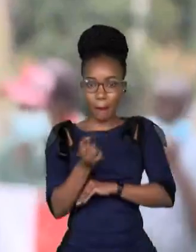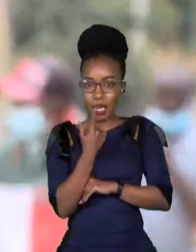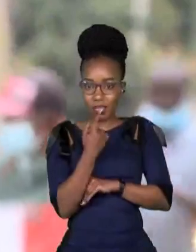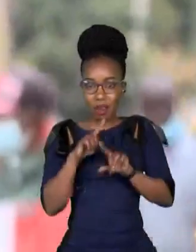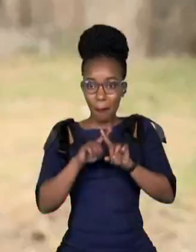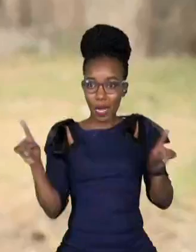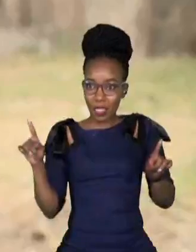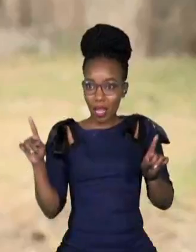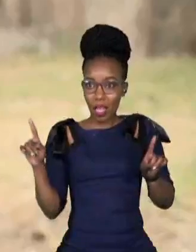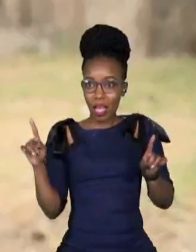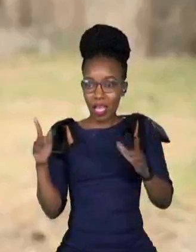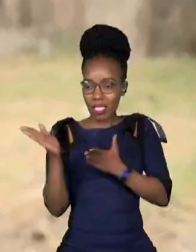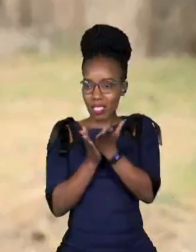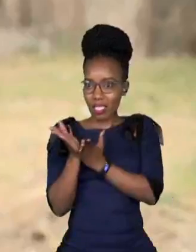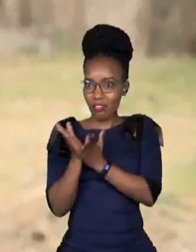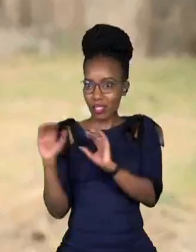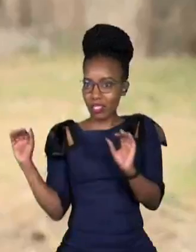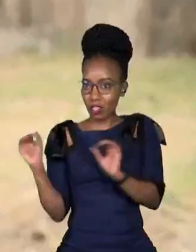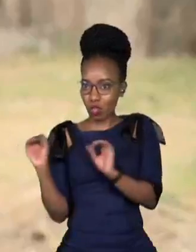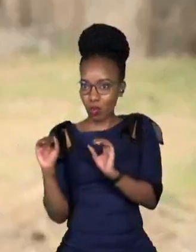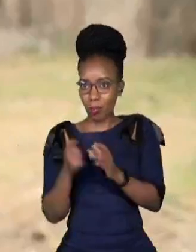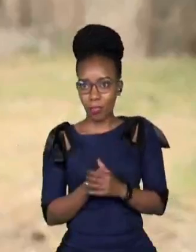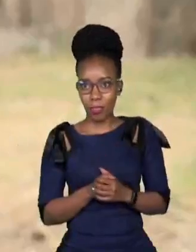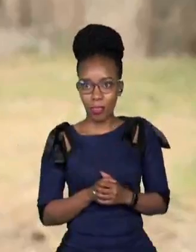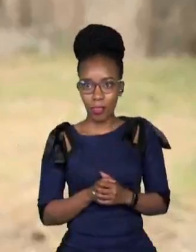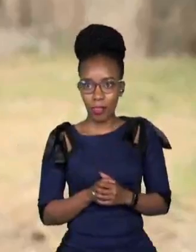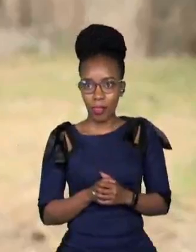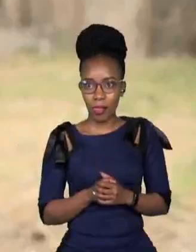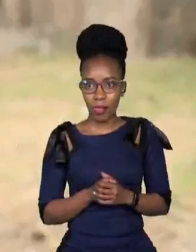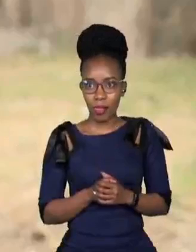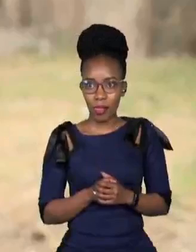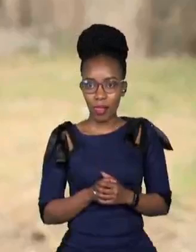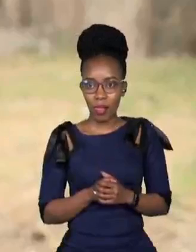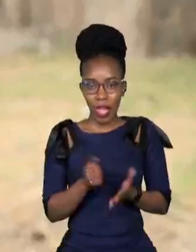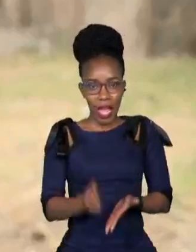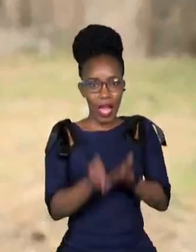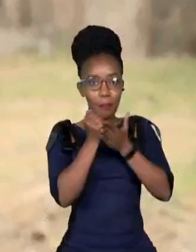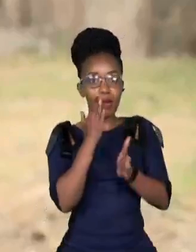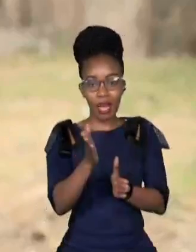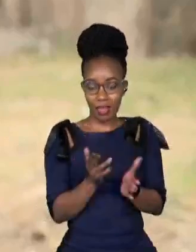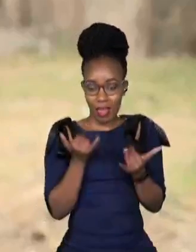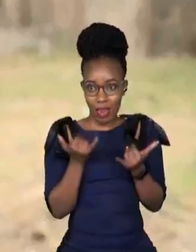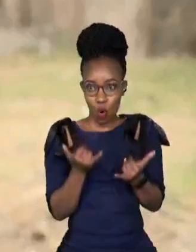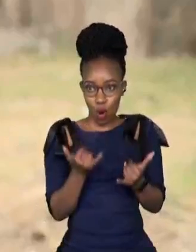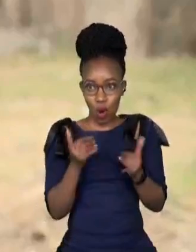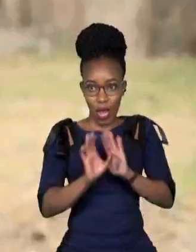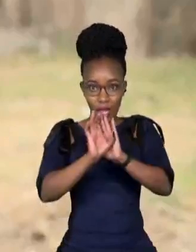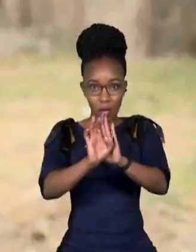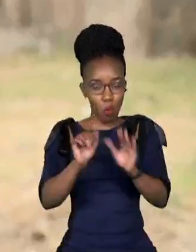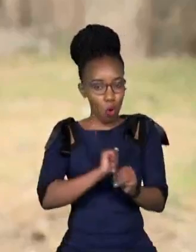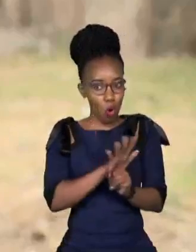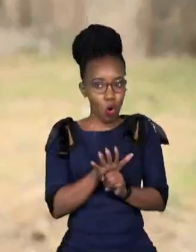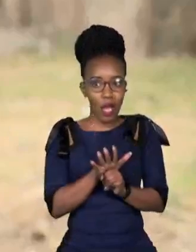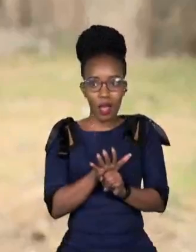matibabu walikataa. Somehow in a way kuna a lot yenye it's not helping, like let's say right now, like mambo na corona